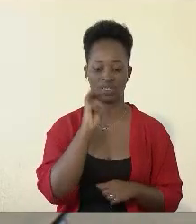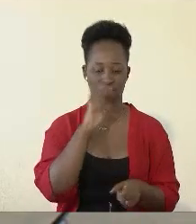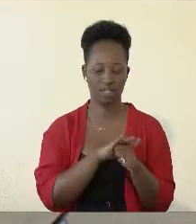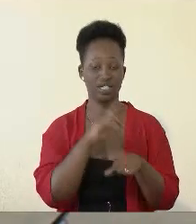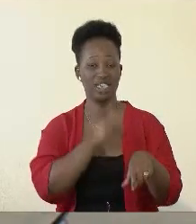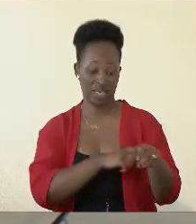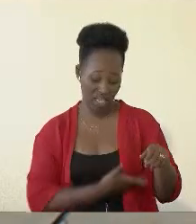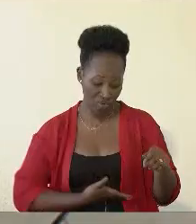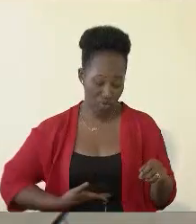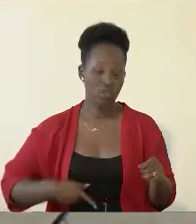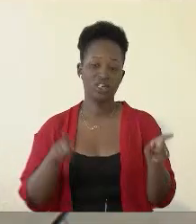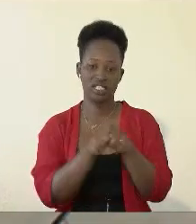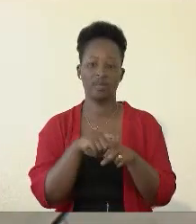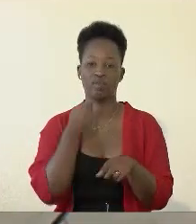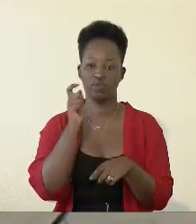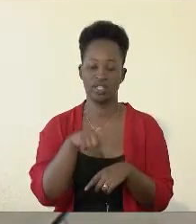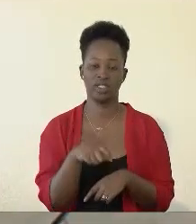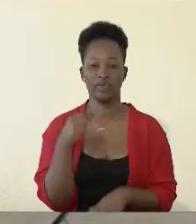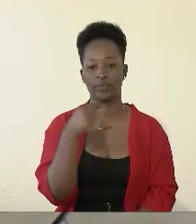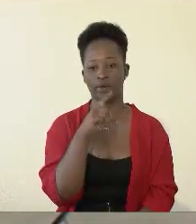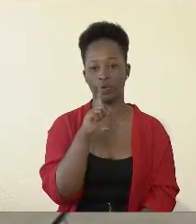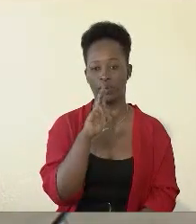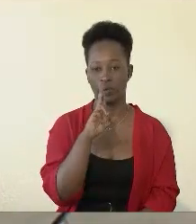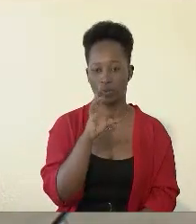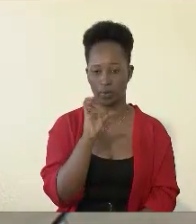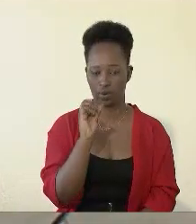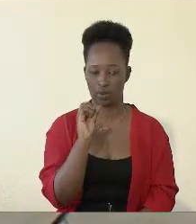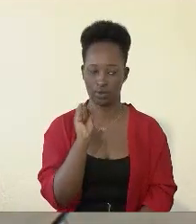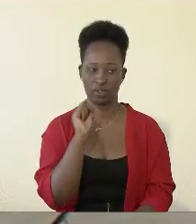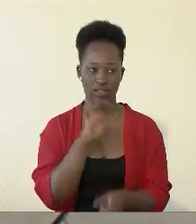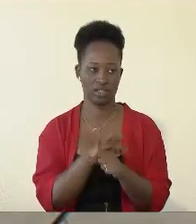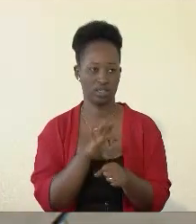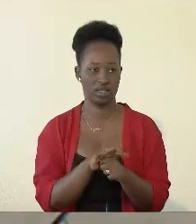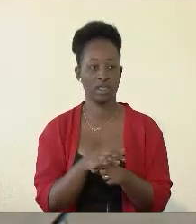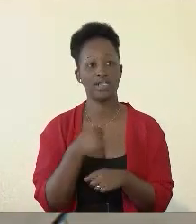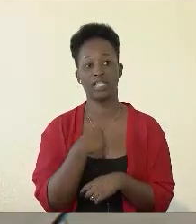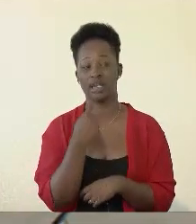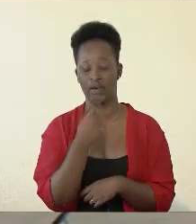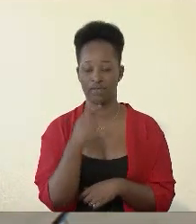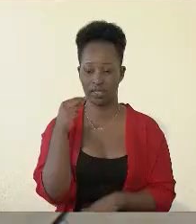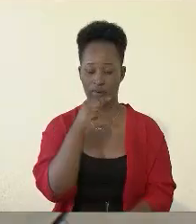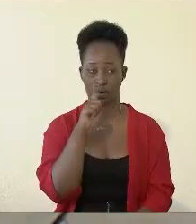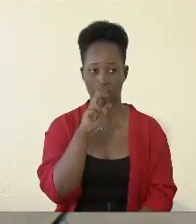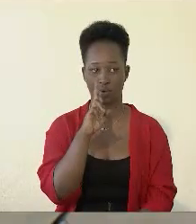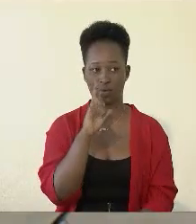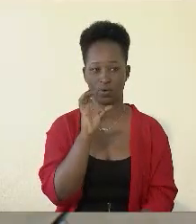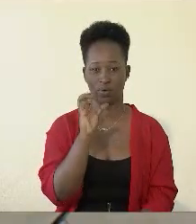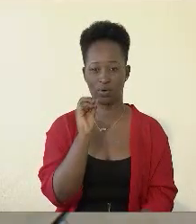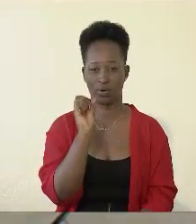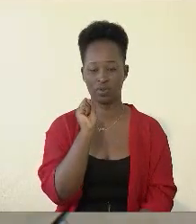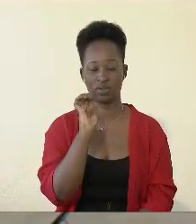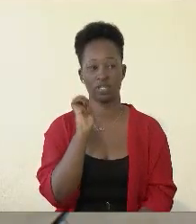up by the cells during respiration. Have you understood? I said the glucose that is